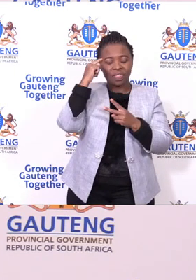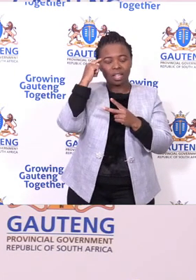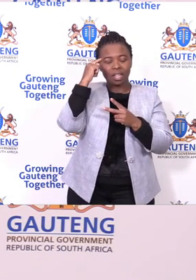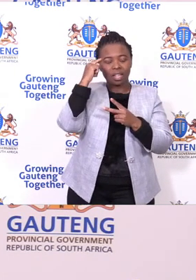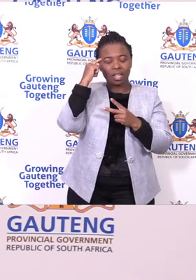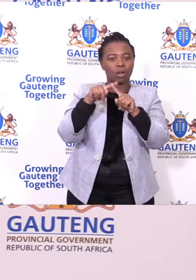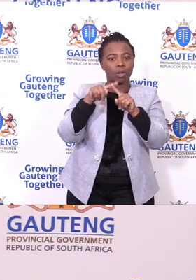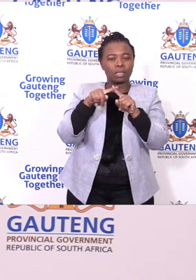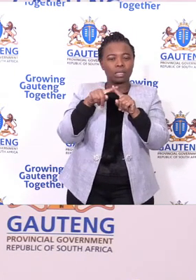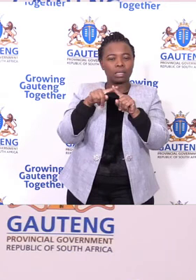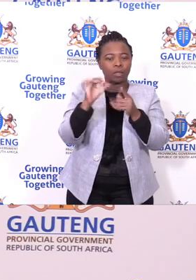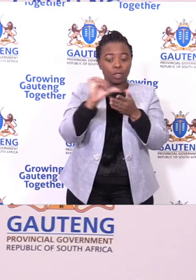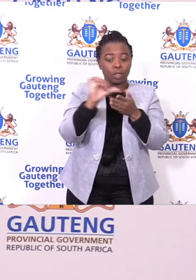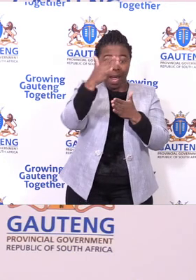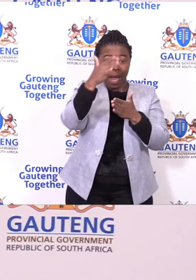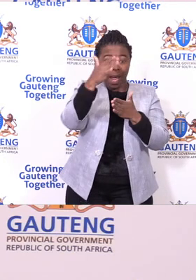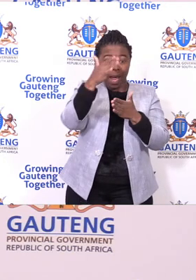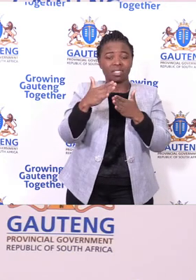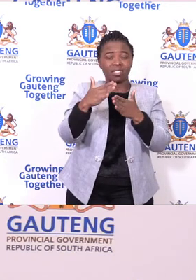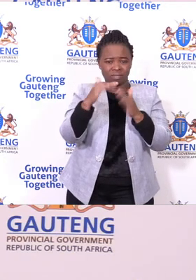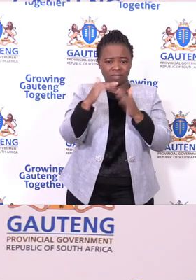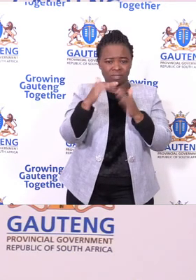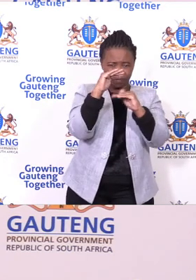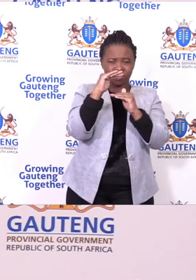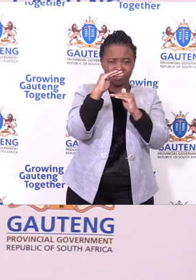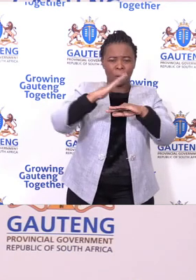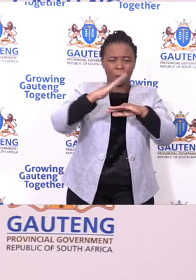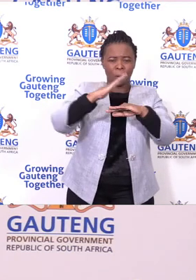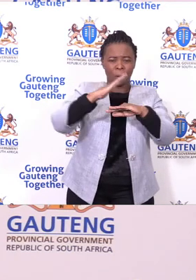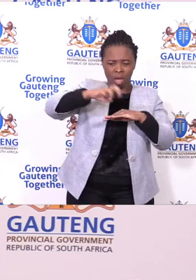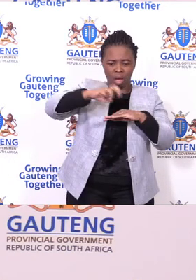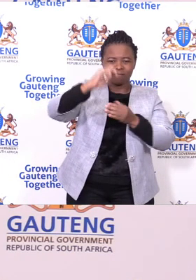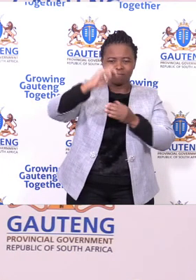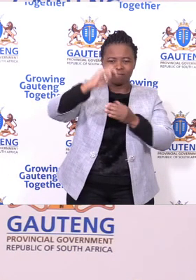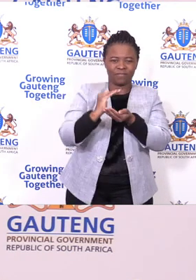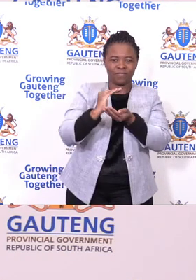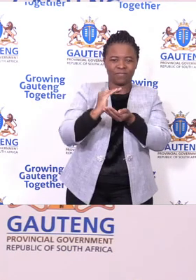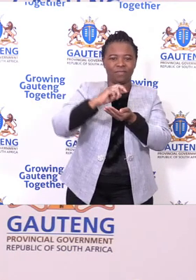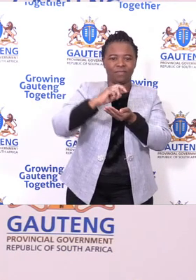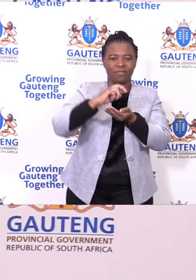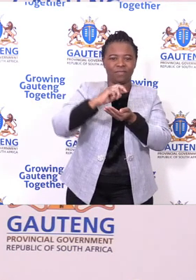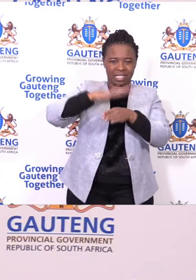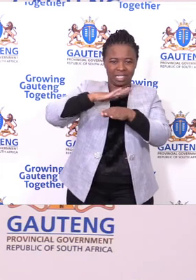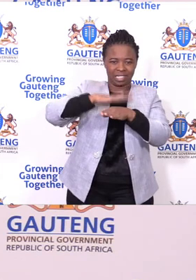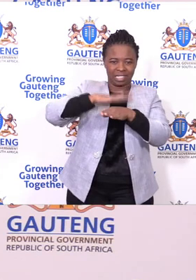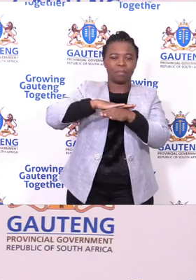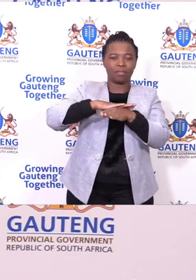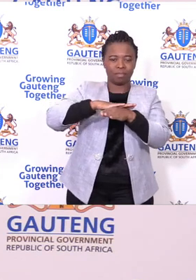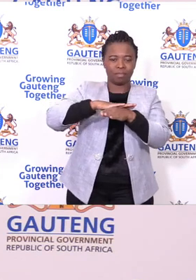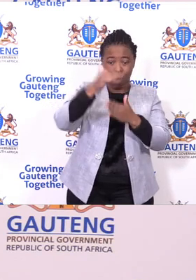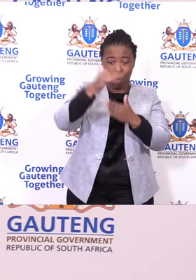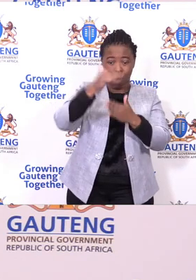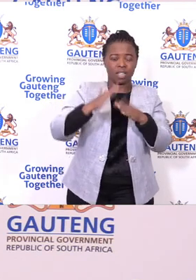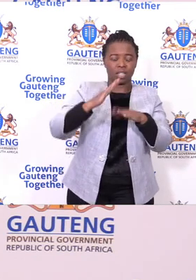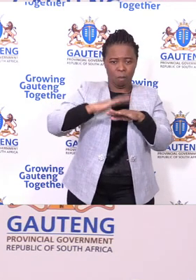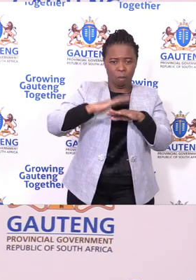terms of weekend curfews, where a reduction of movement would be considered. It's an important aspect of this